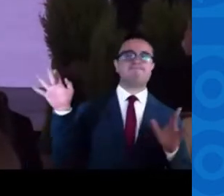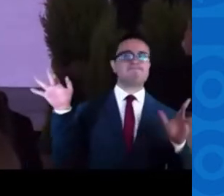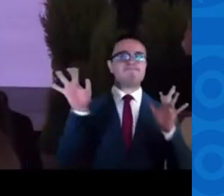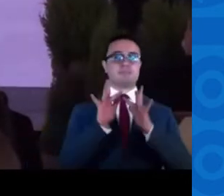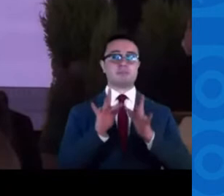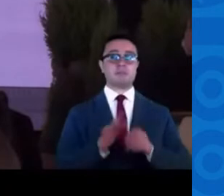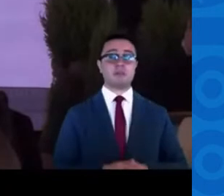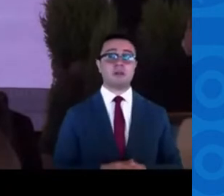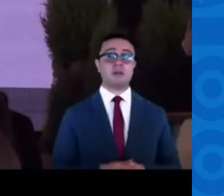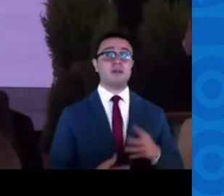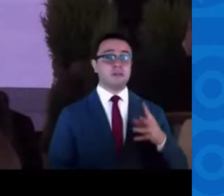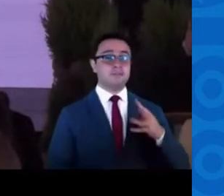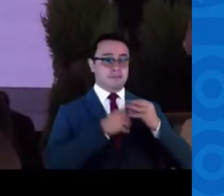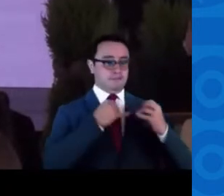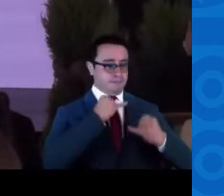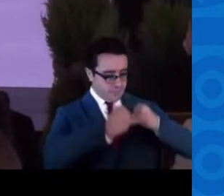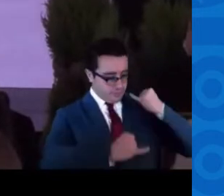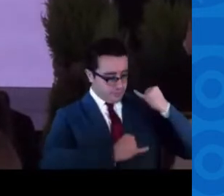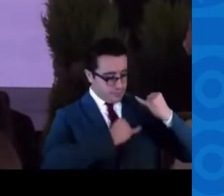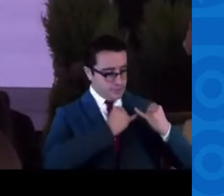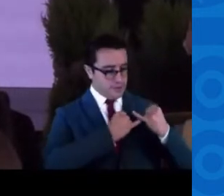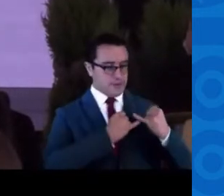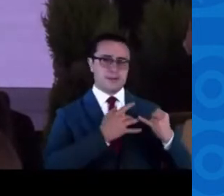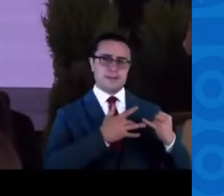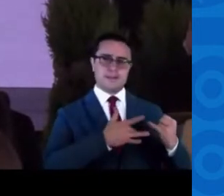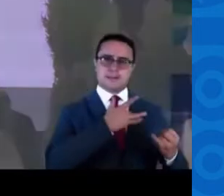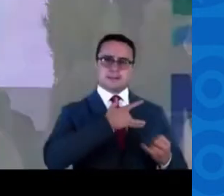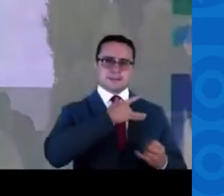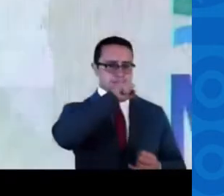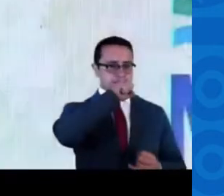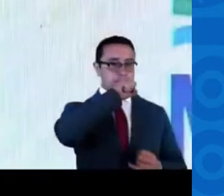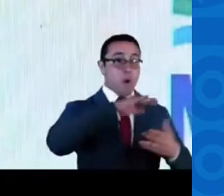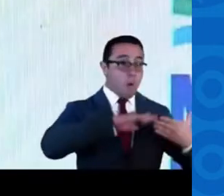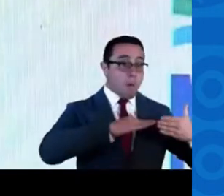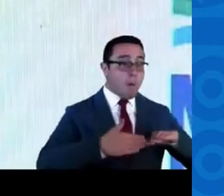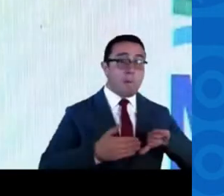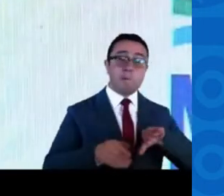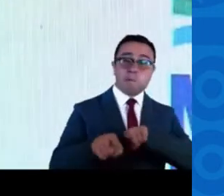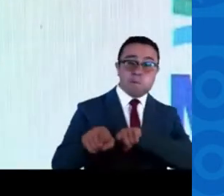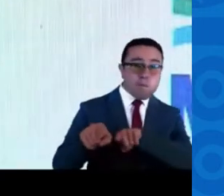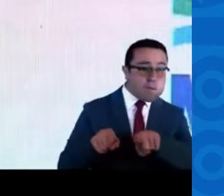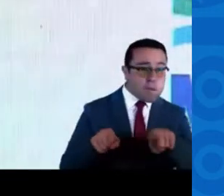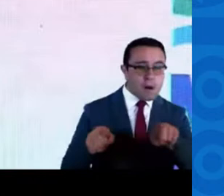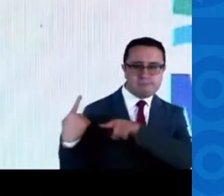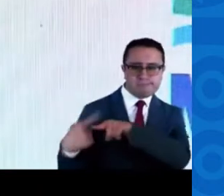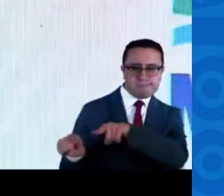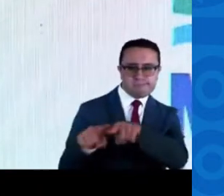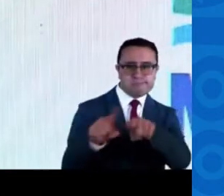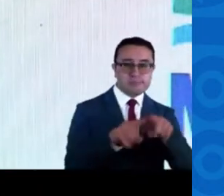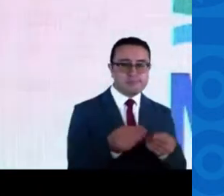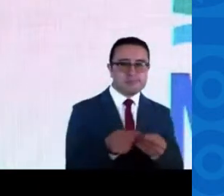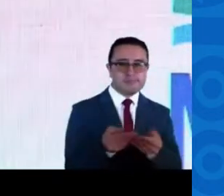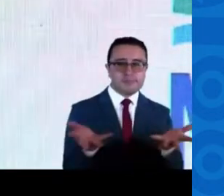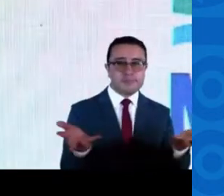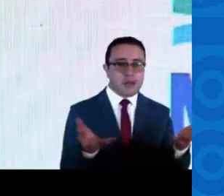First Lady, and the empowerment of the identities of the communities, of